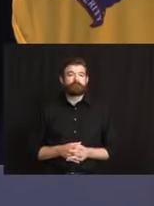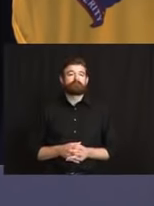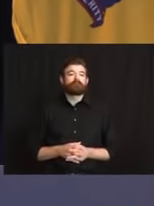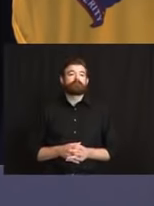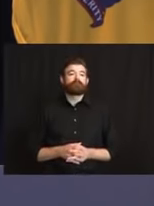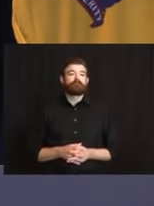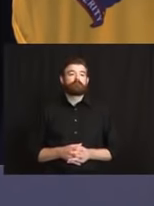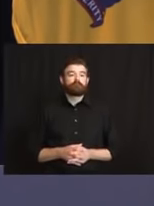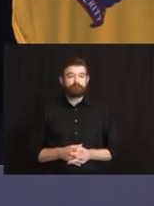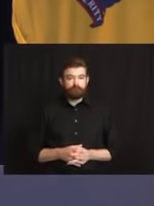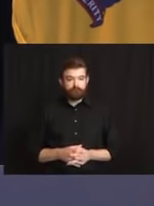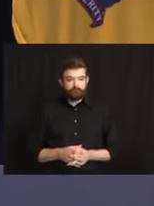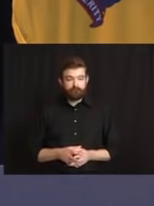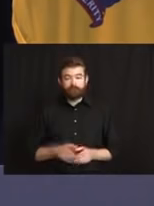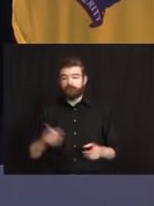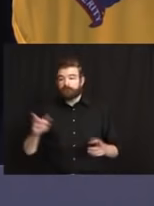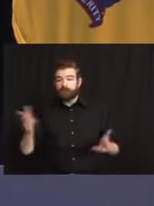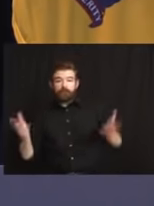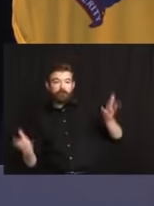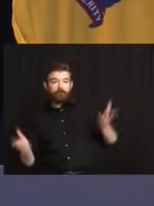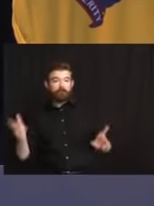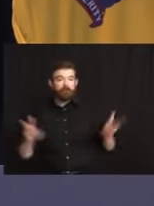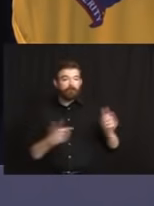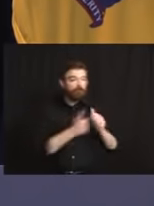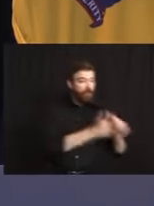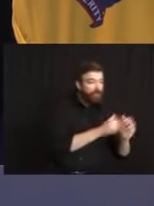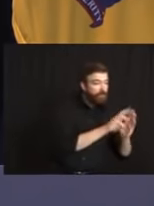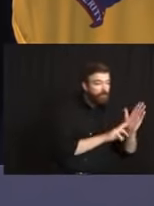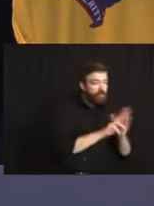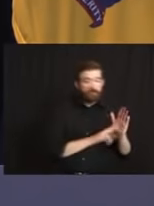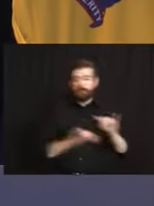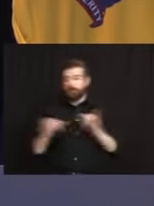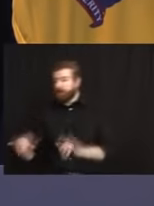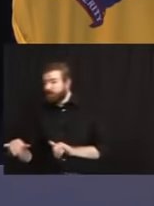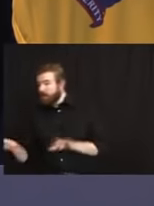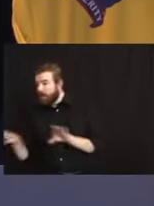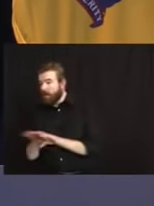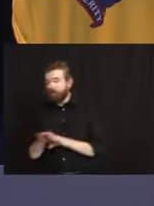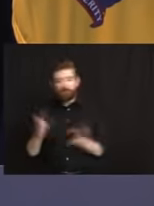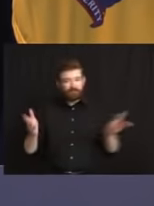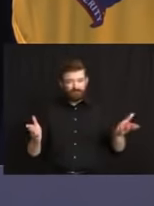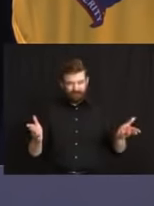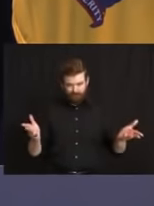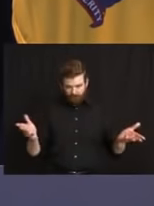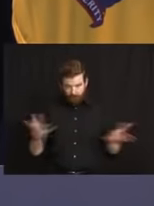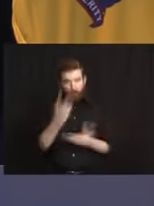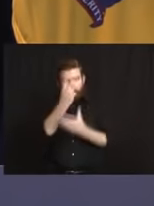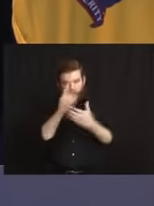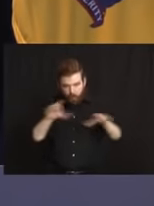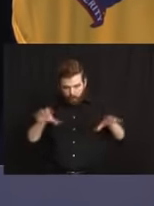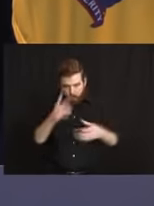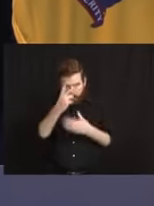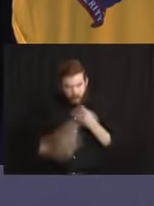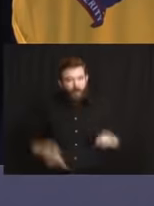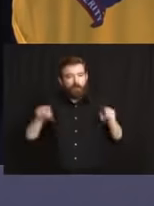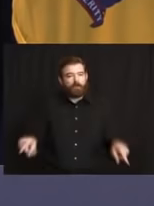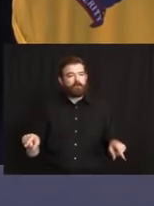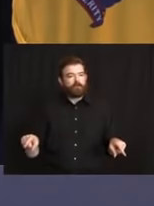a disturbing amount of growth of this virus. We know from indoor